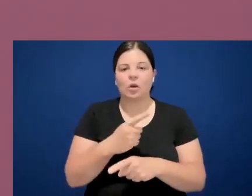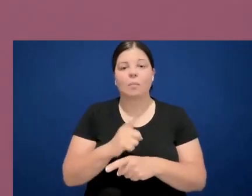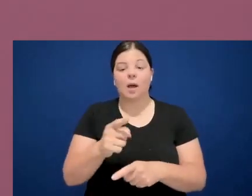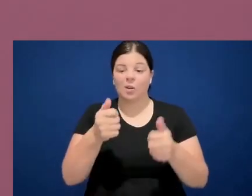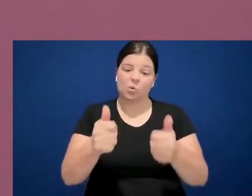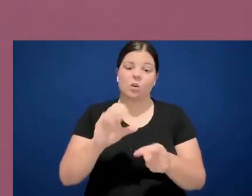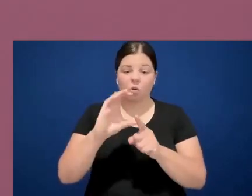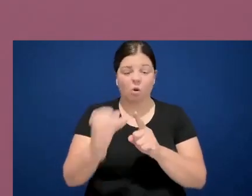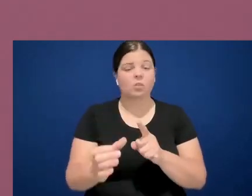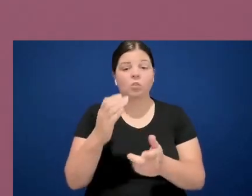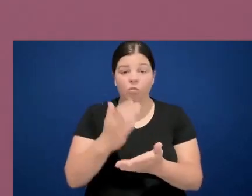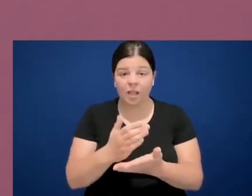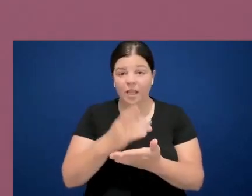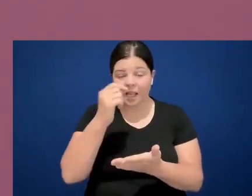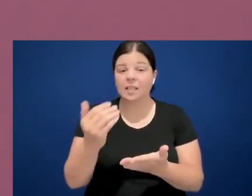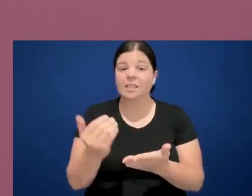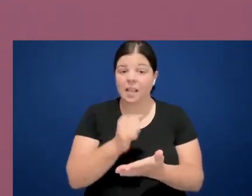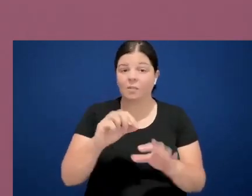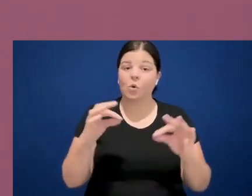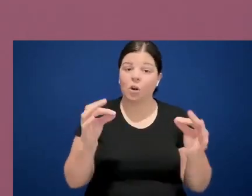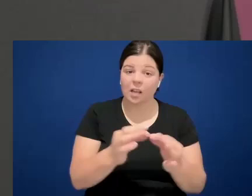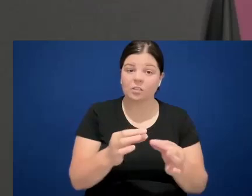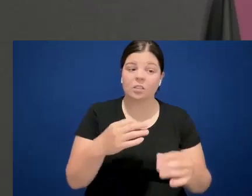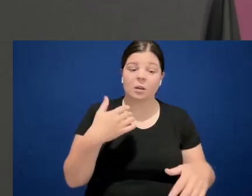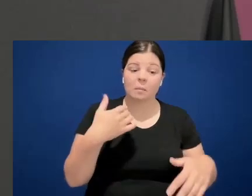your organisation a lot of pain and a lot of money.